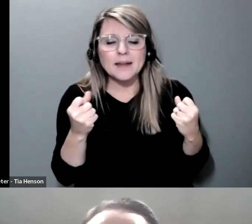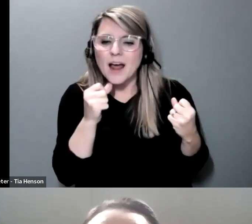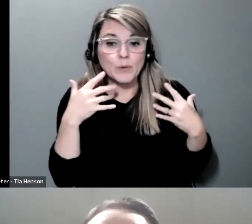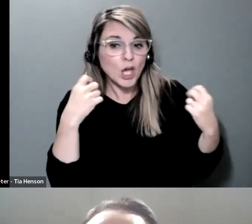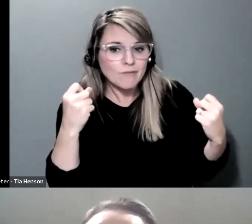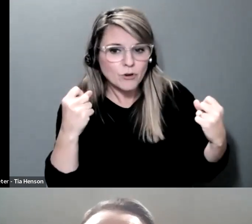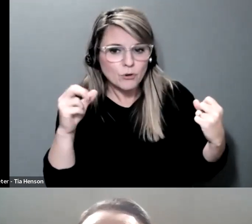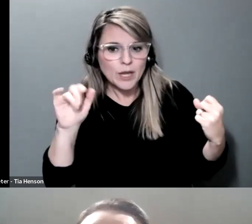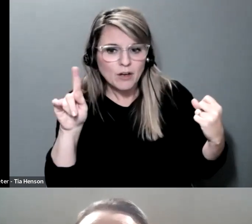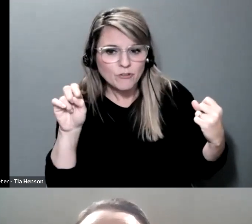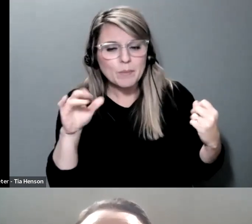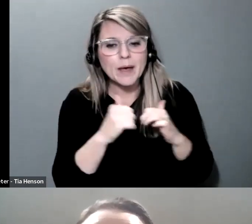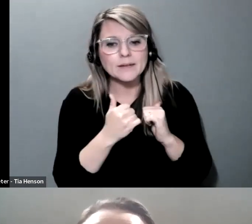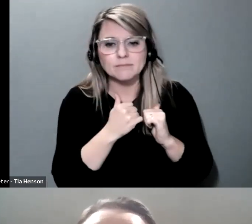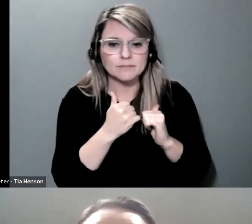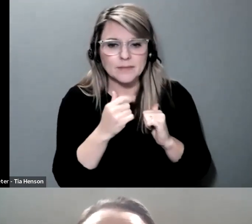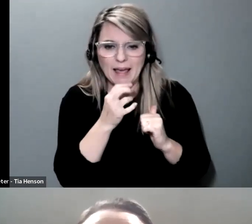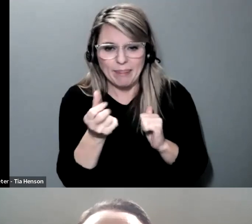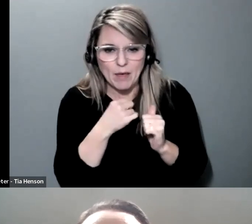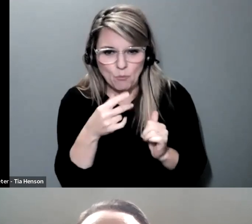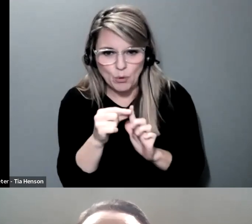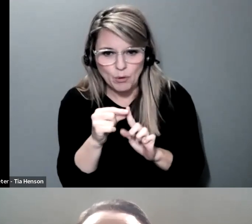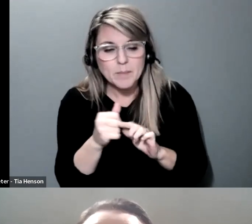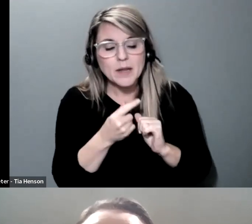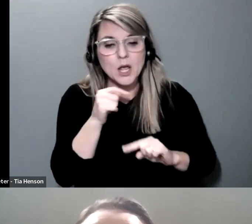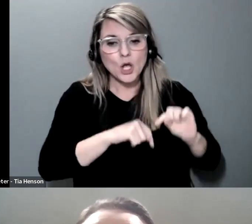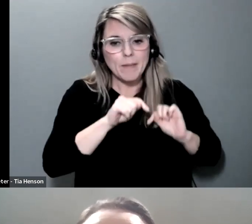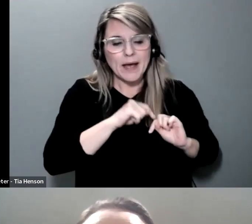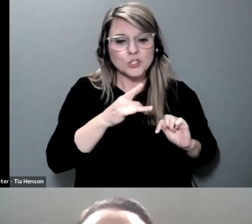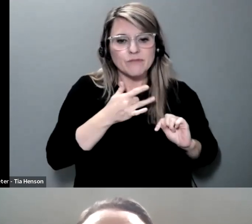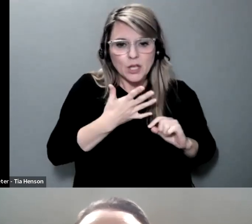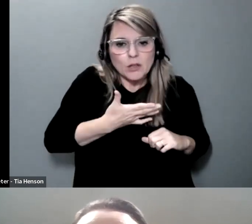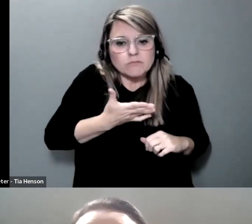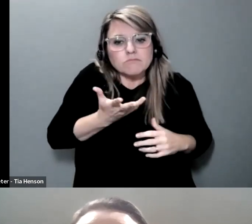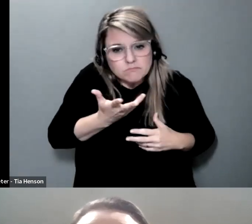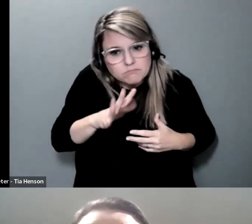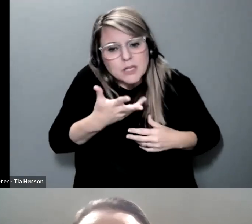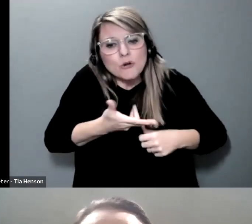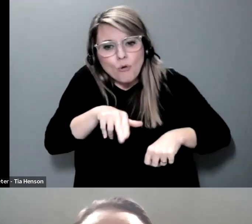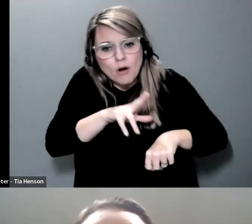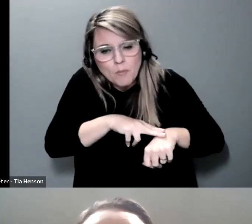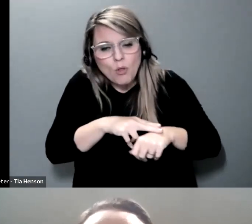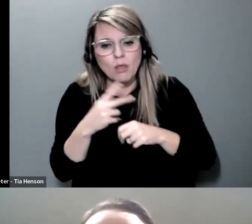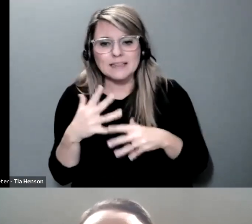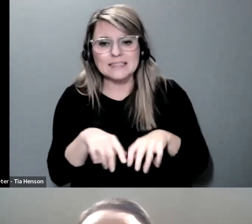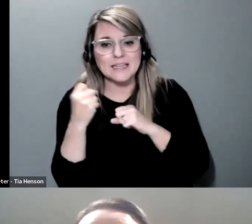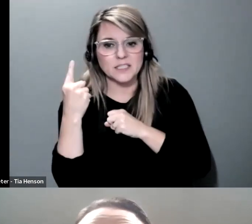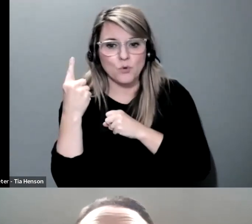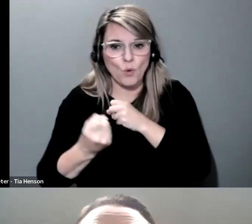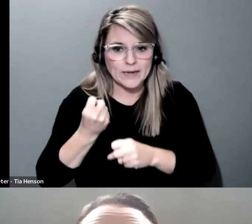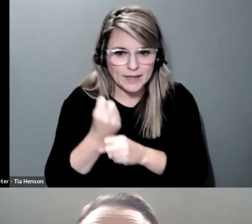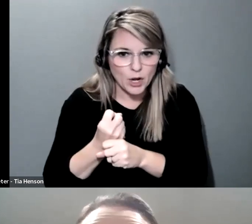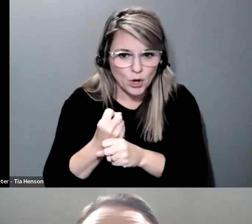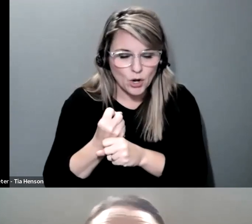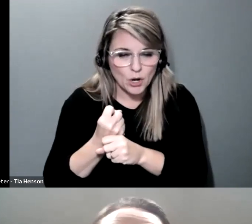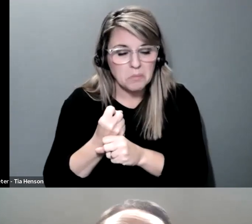of a normal routine, the child's starting to feel better. And the younger the child is, the longer it may take. They may